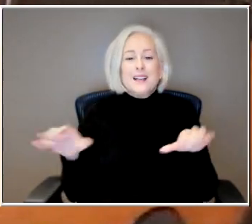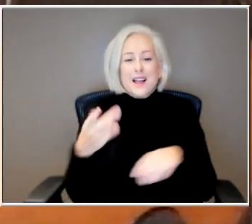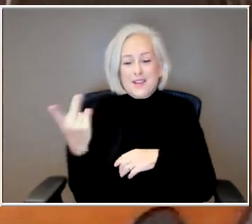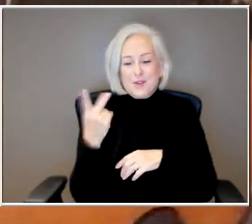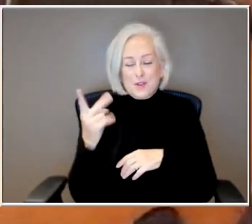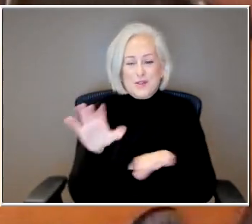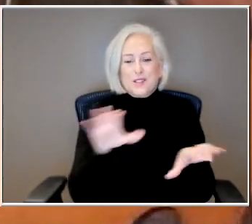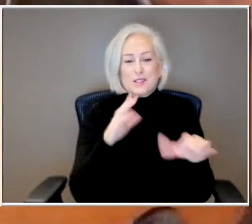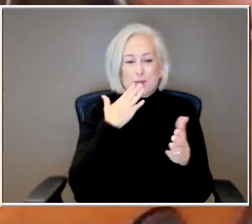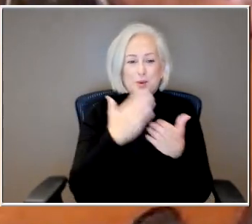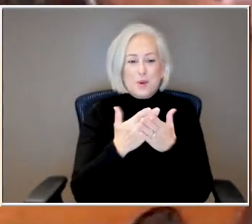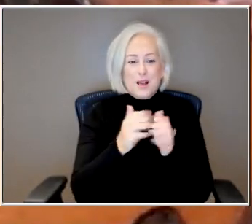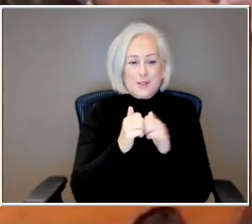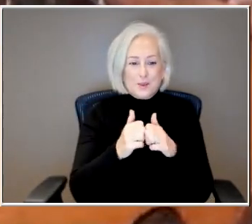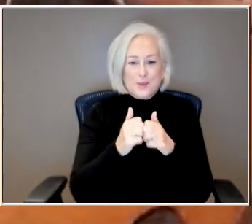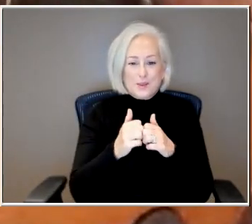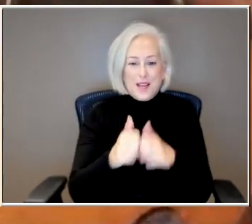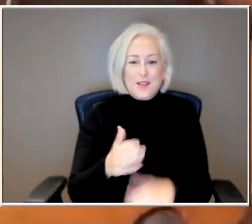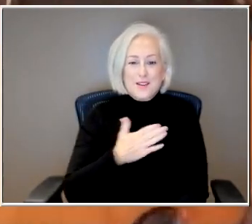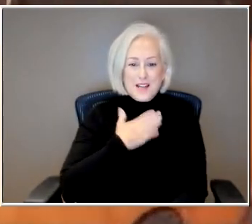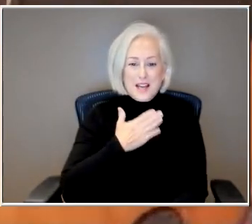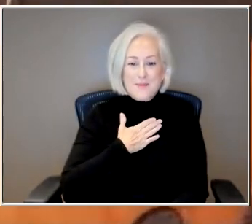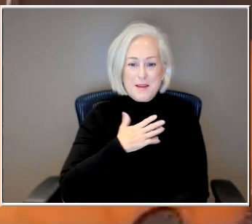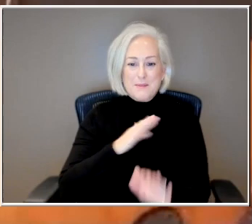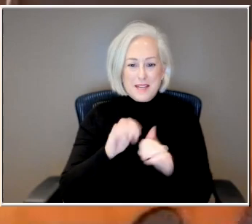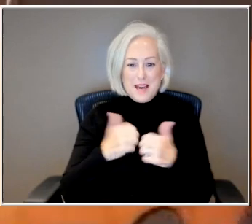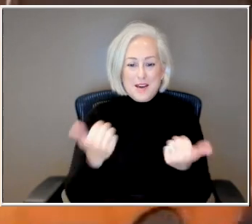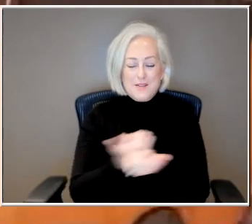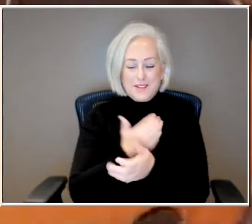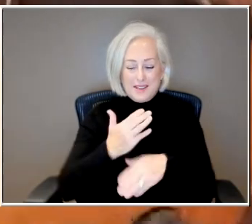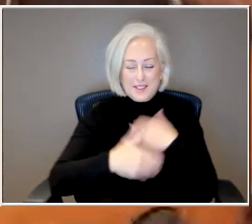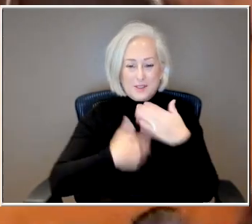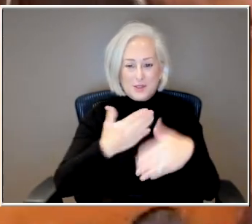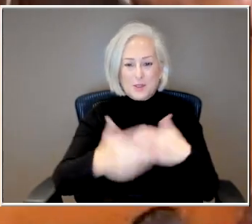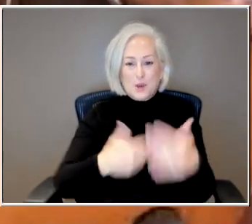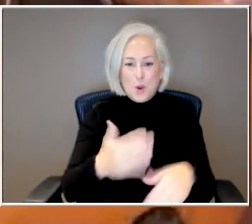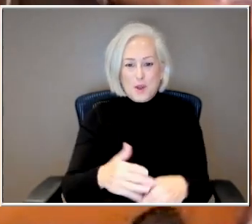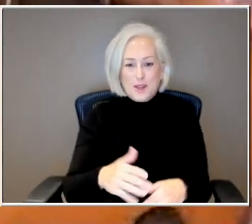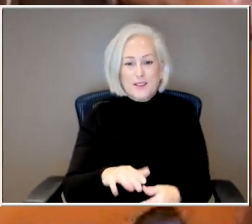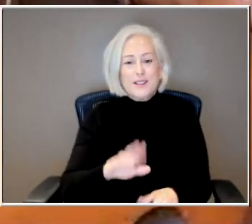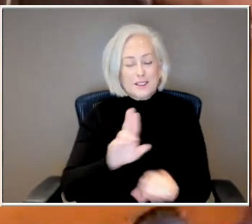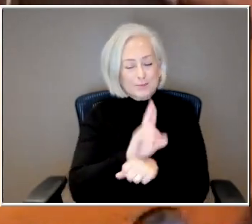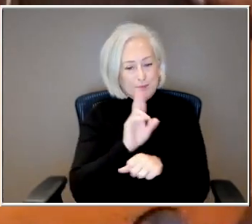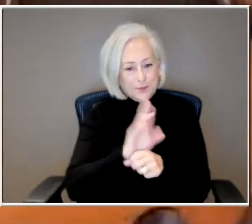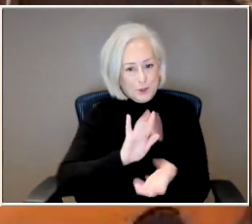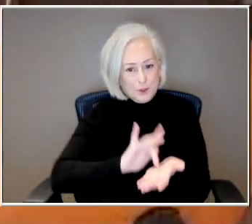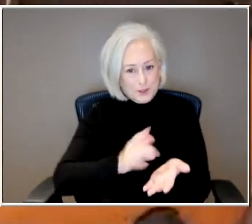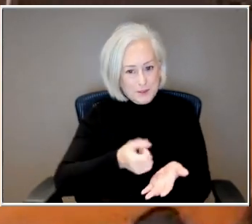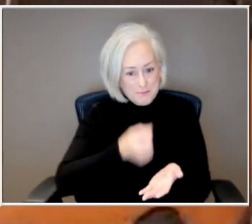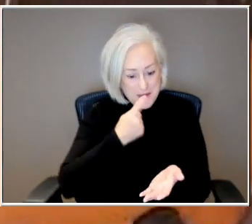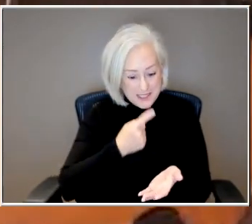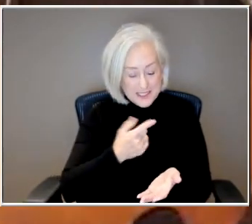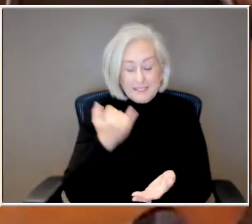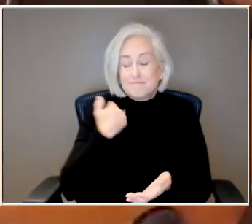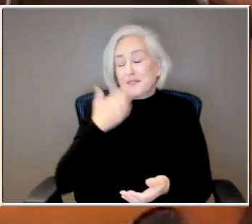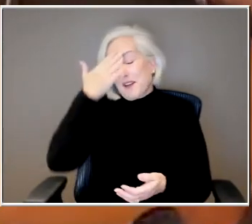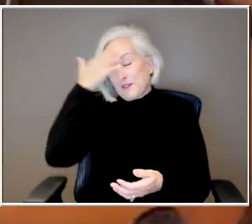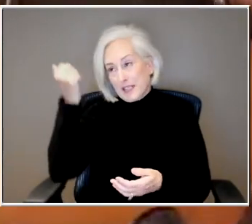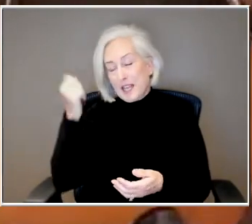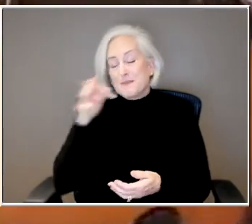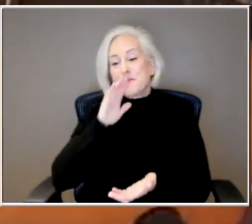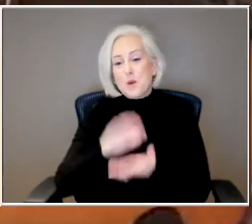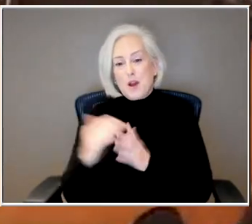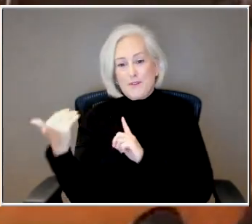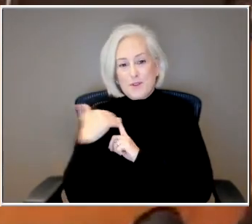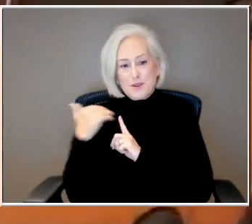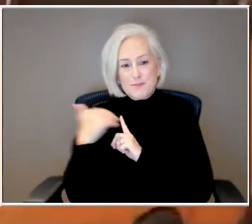I'm very happy with the way I've been able to take my medicine, and if I forget, she reminds me, and it's a Well,